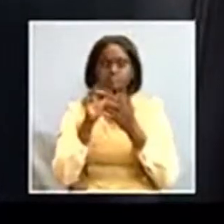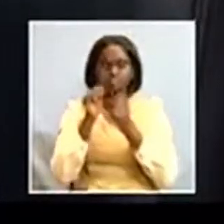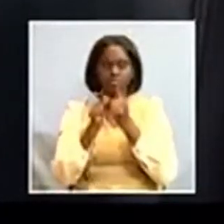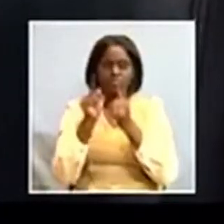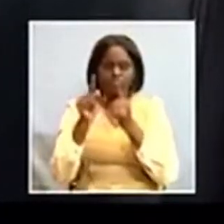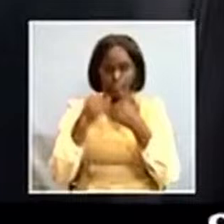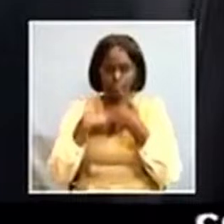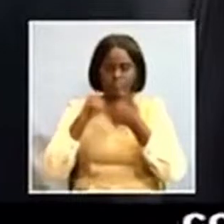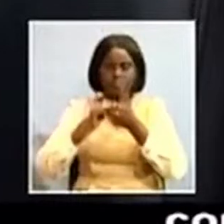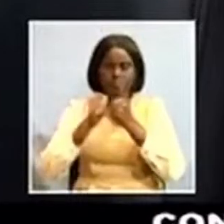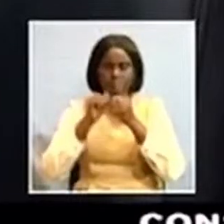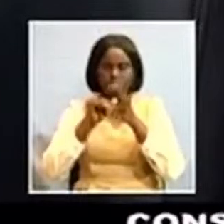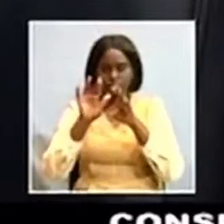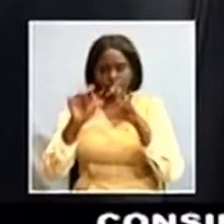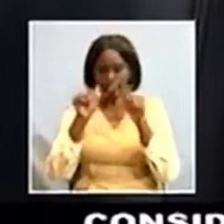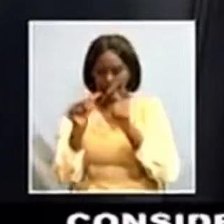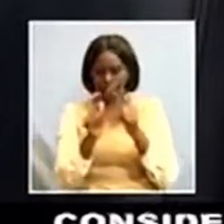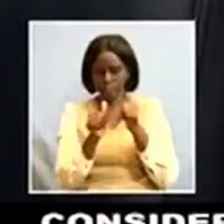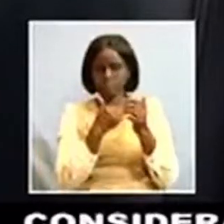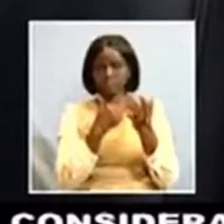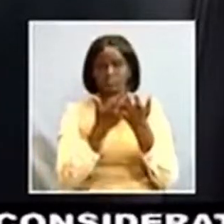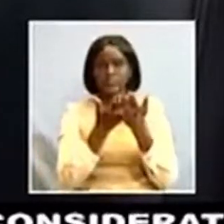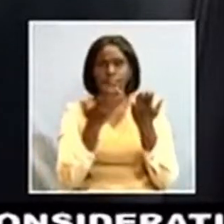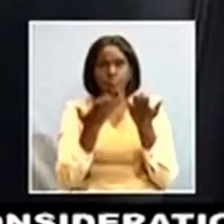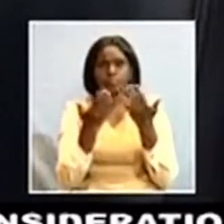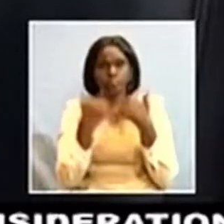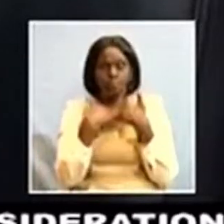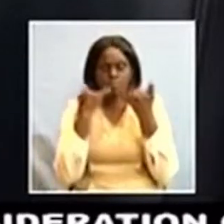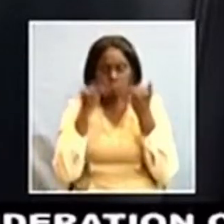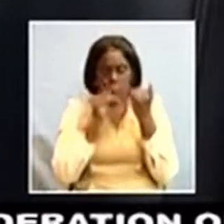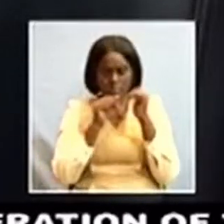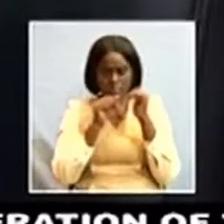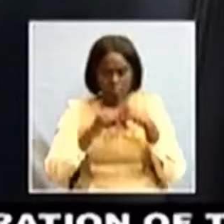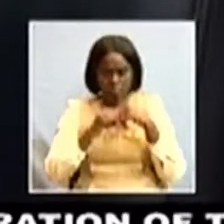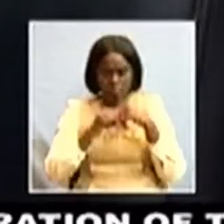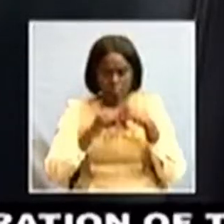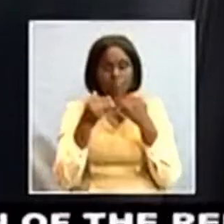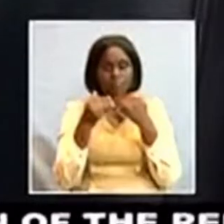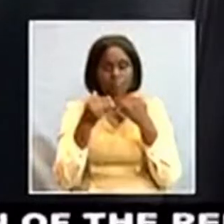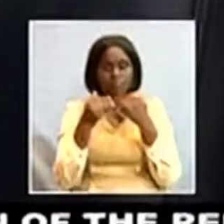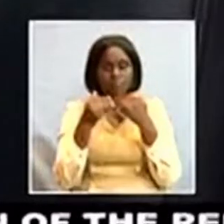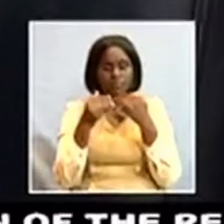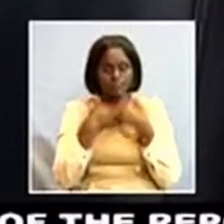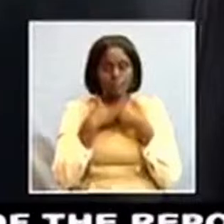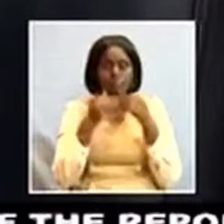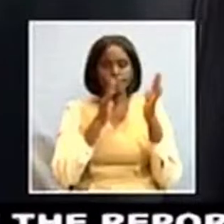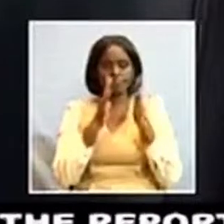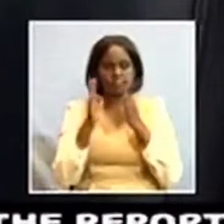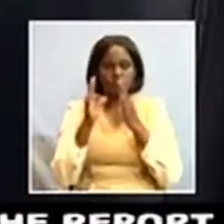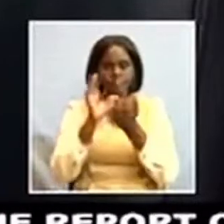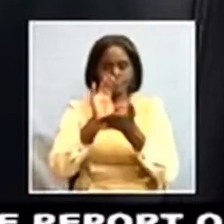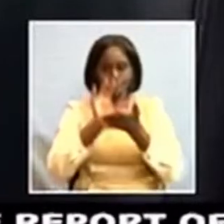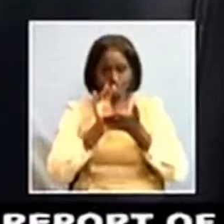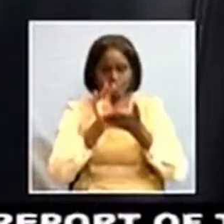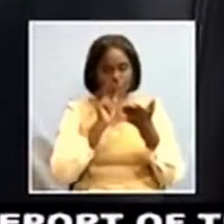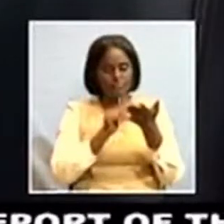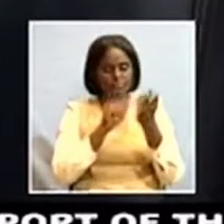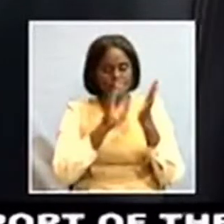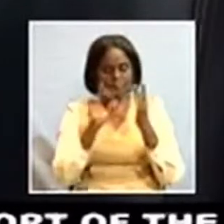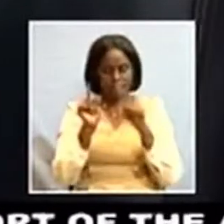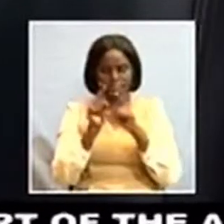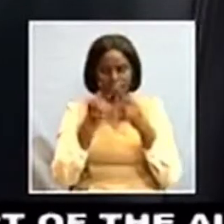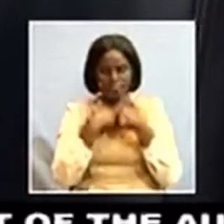liquidity challenges. On the action taken, they are telling us that management has devised a debt liquidation plan and